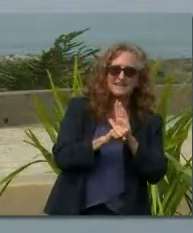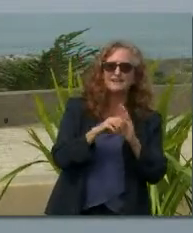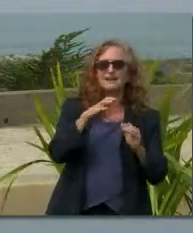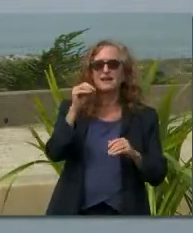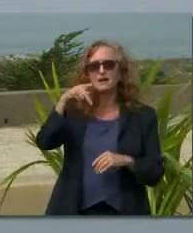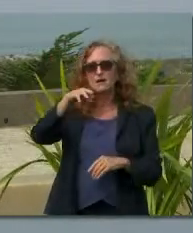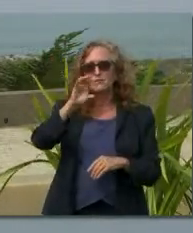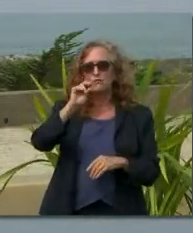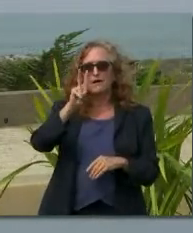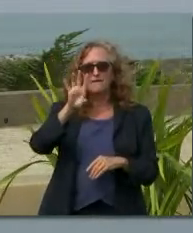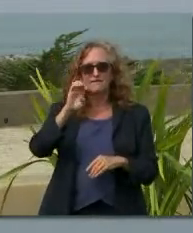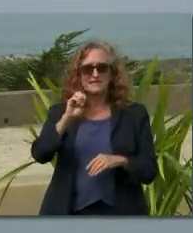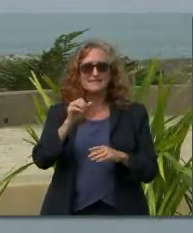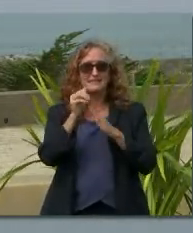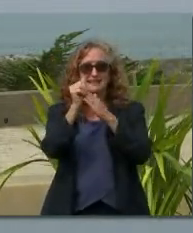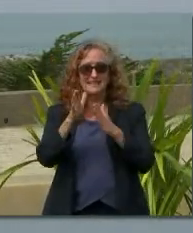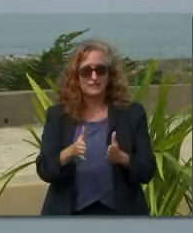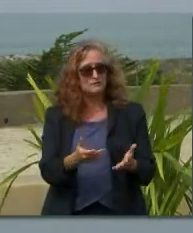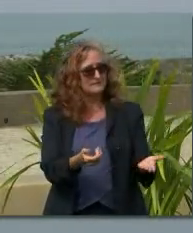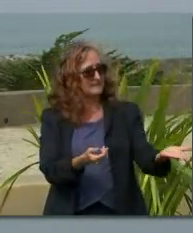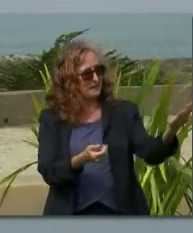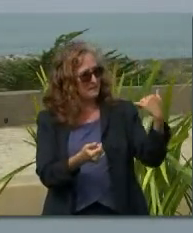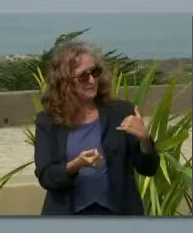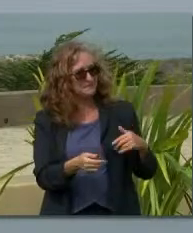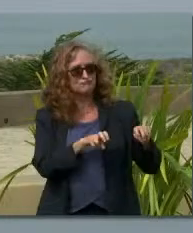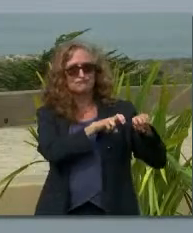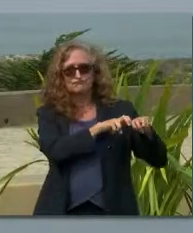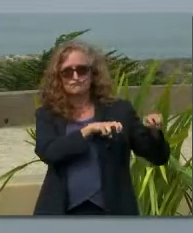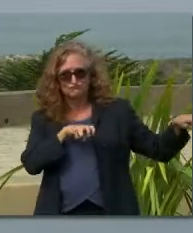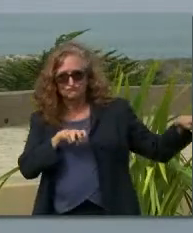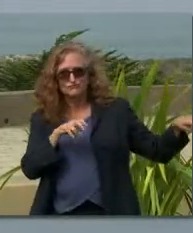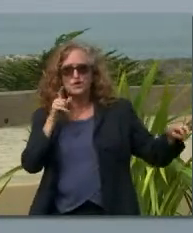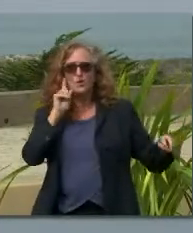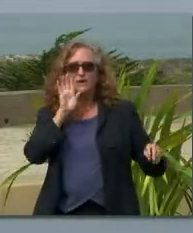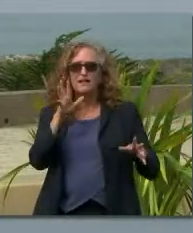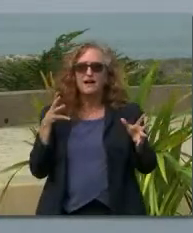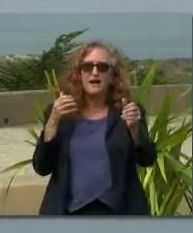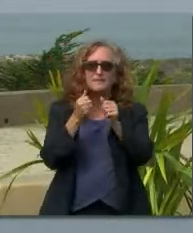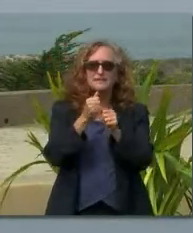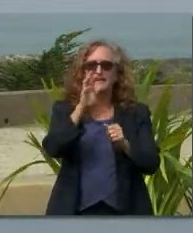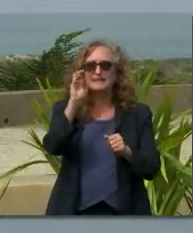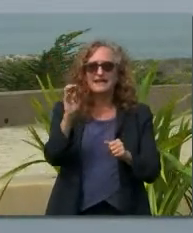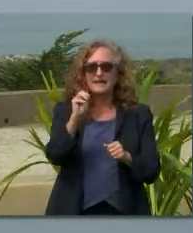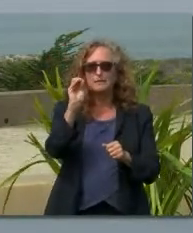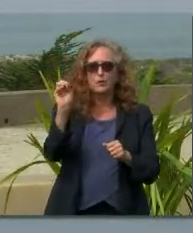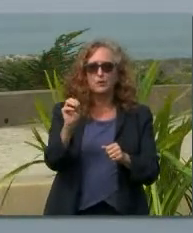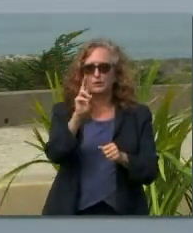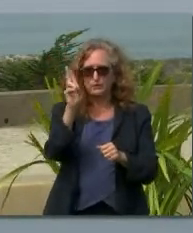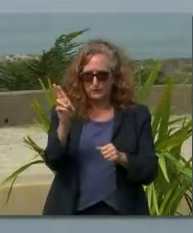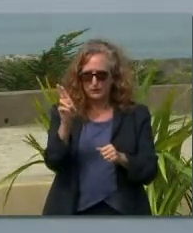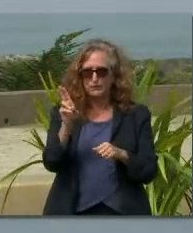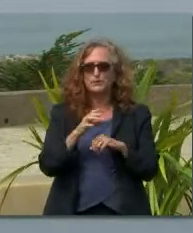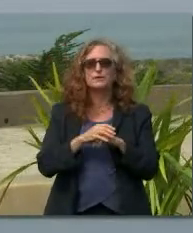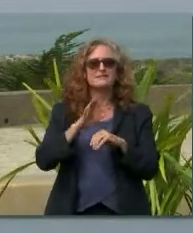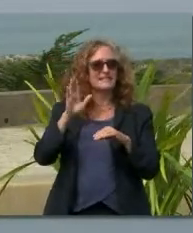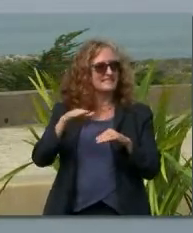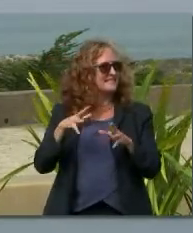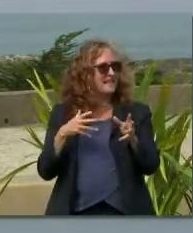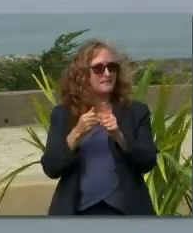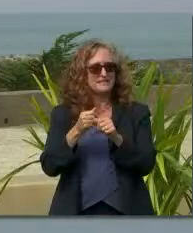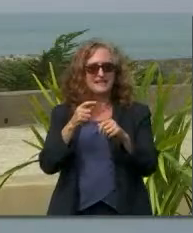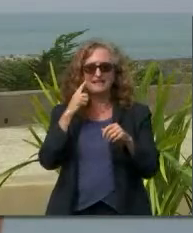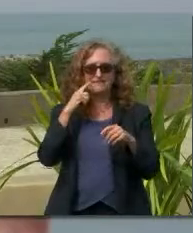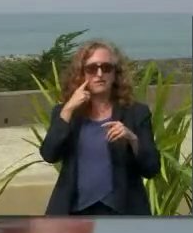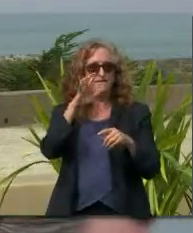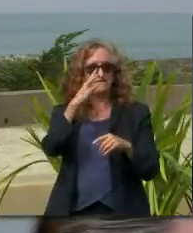up to the stage, and we will update this MOU that hasn't been updated in 5 long years. Thank you all